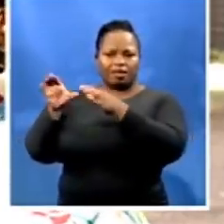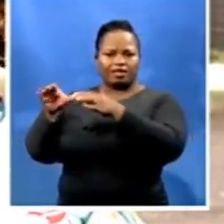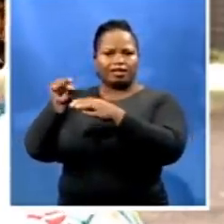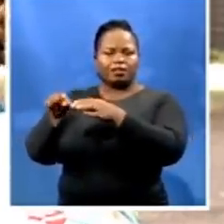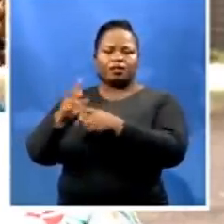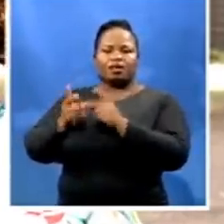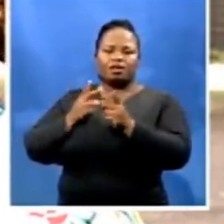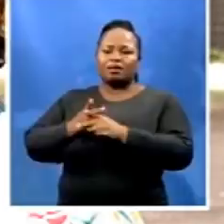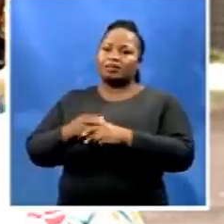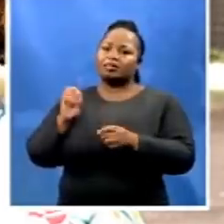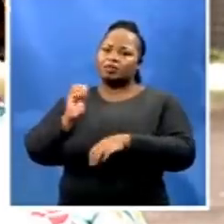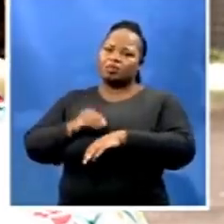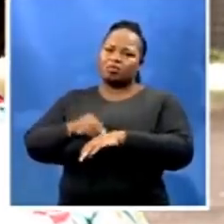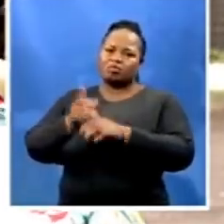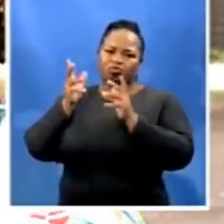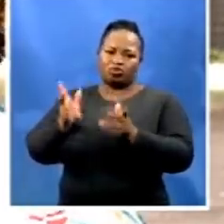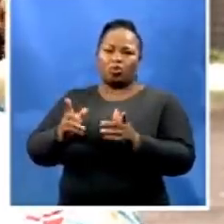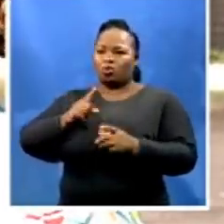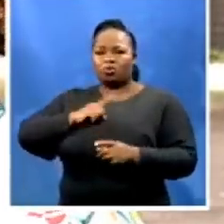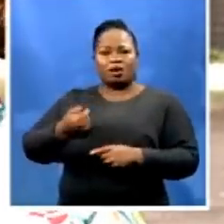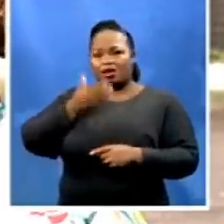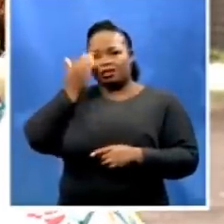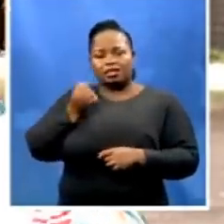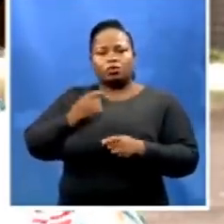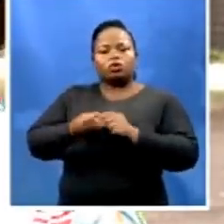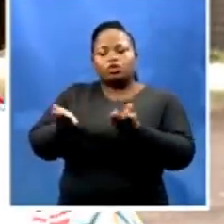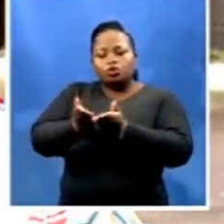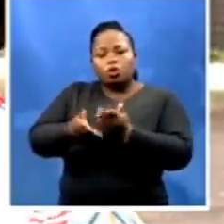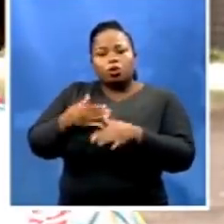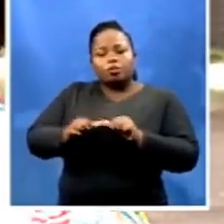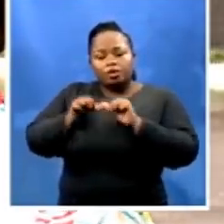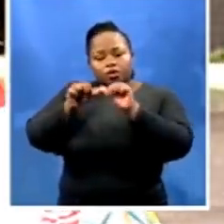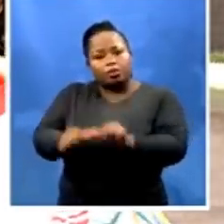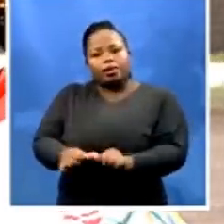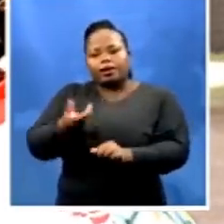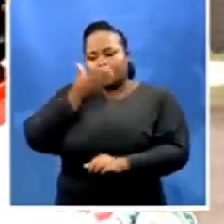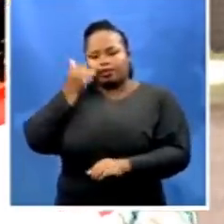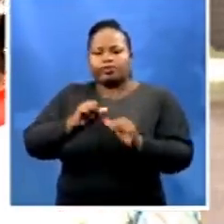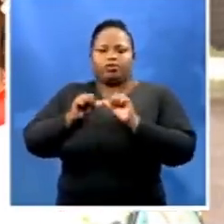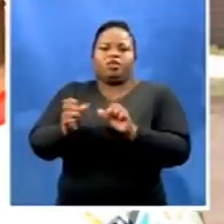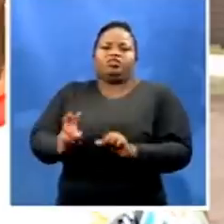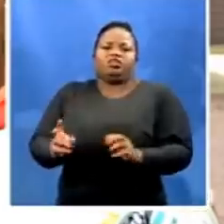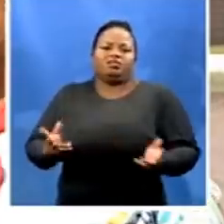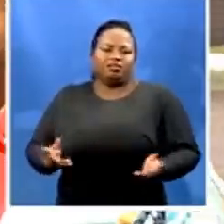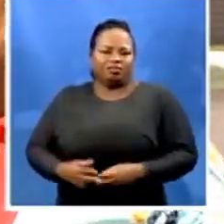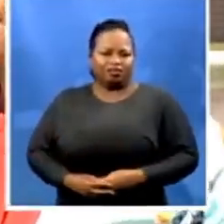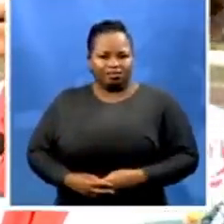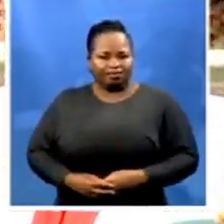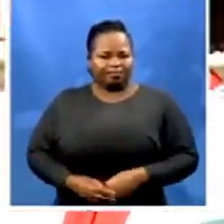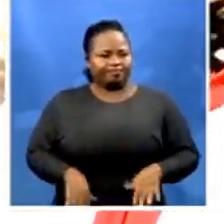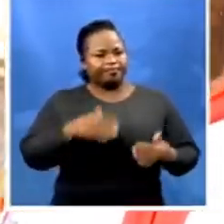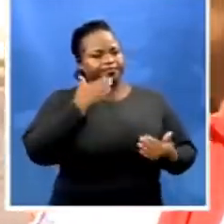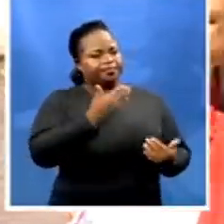kufuna siqhubeke nokuthi sifanishine asazi sizofanishina kanjani ezilezi izinto zingekho. Thank you so much for your time. That was Nonhlanhla